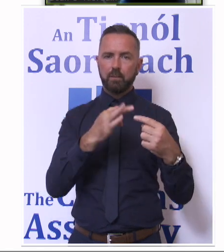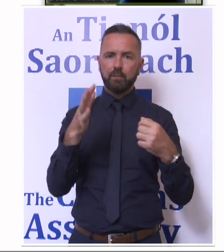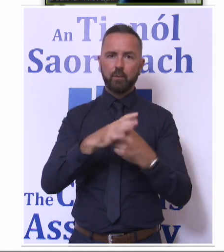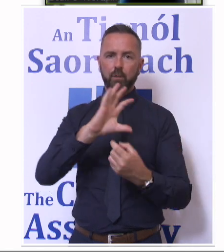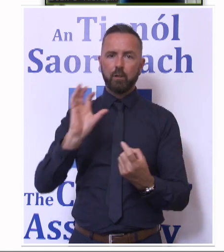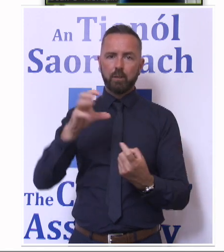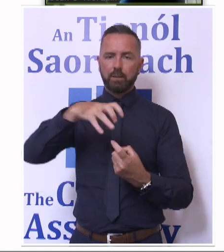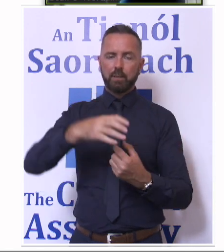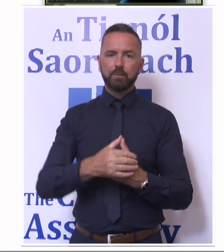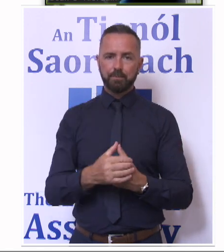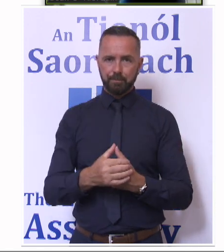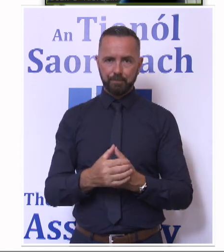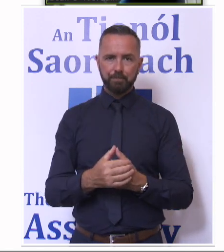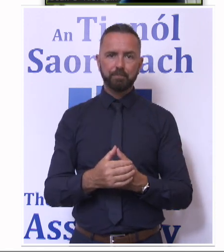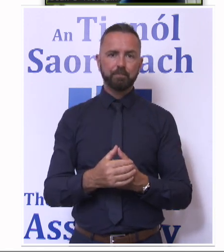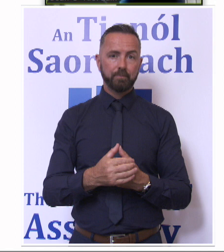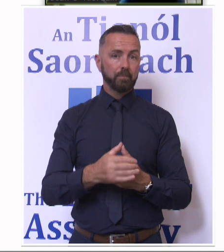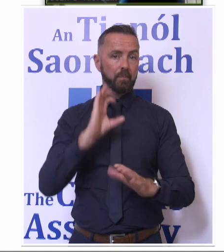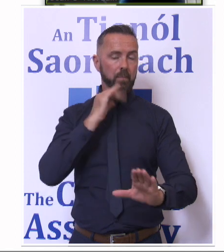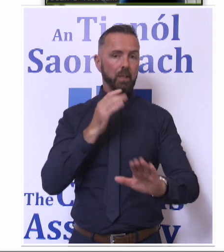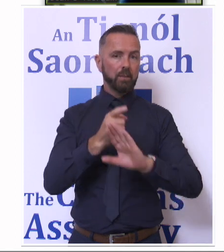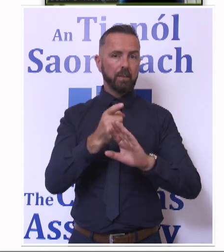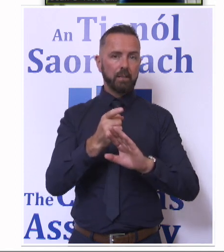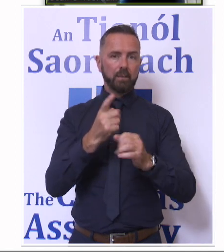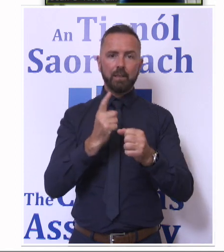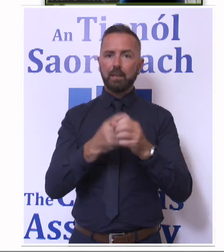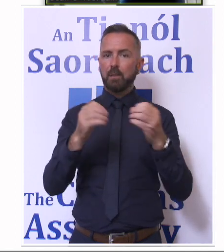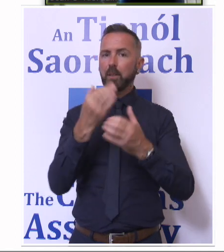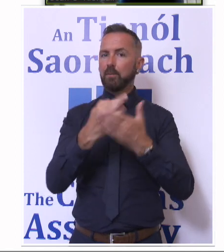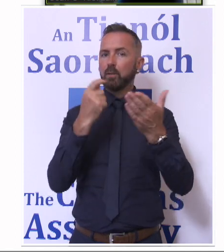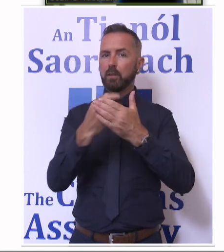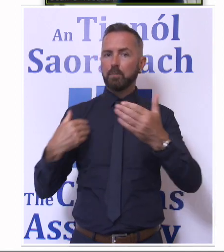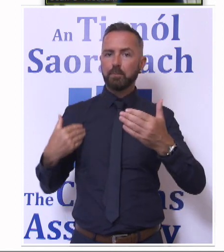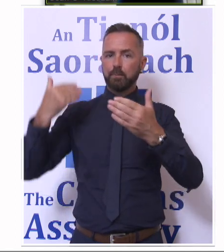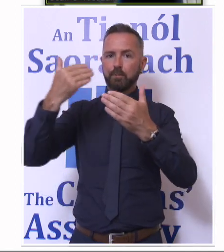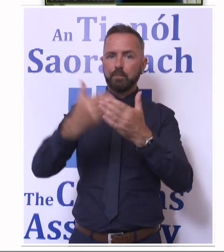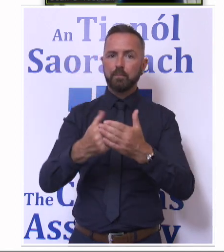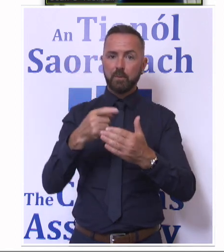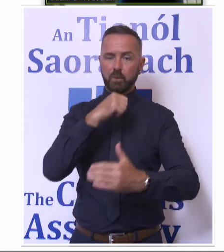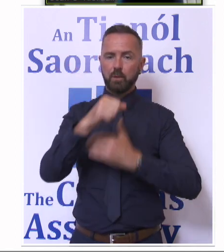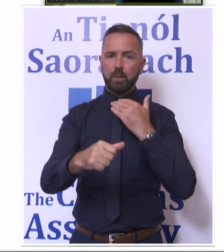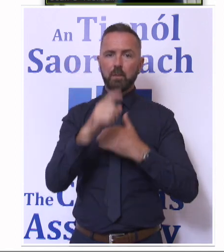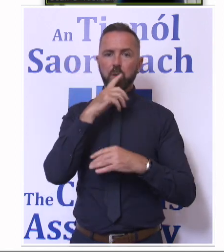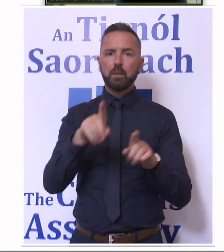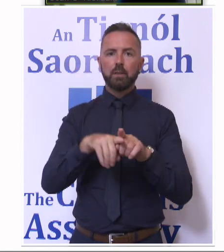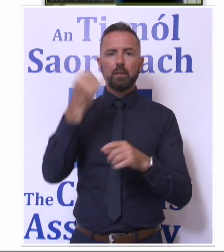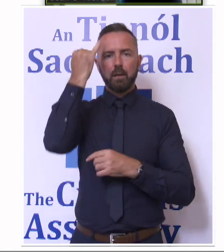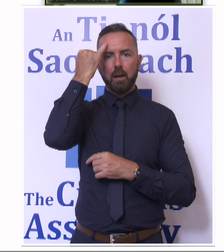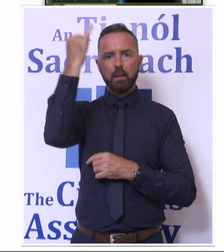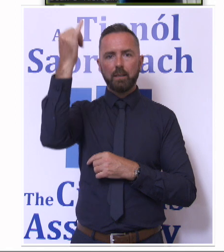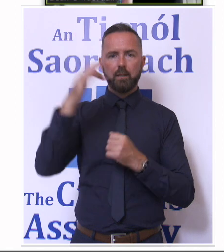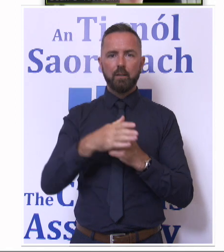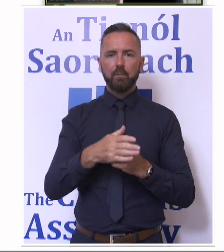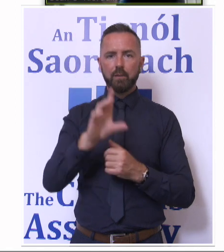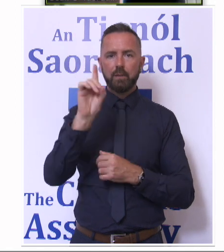urbanization. And consequently, and again has been pointed out several times over the course of the day, the idea of directly